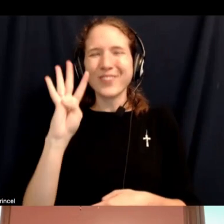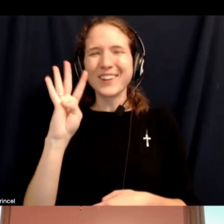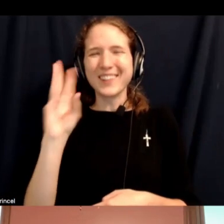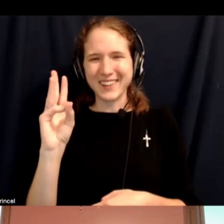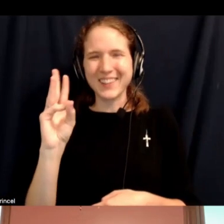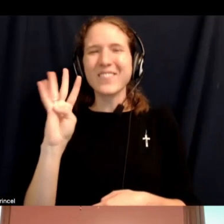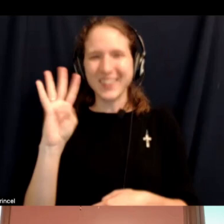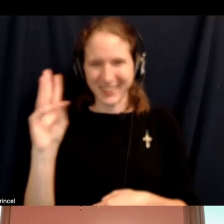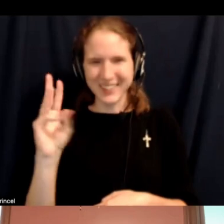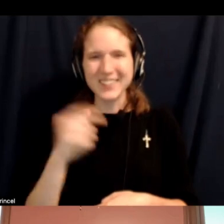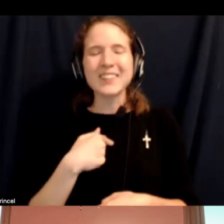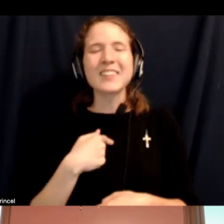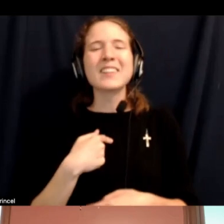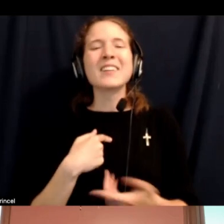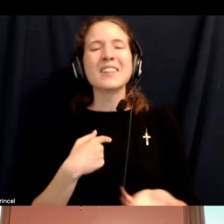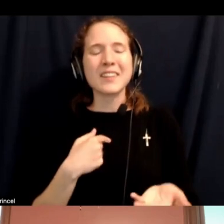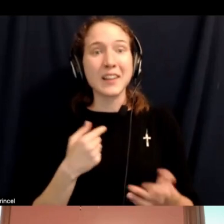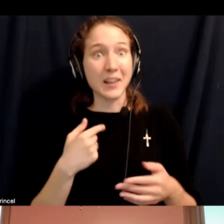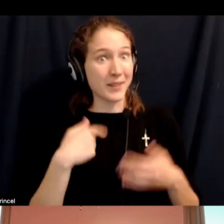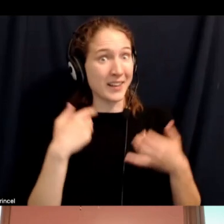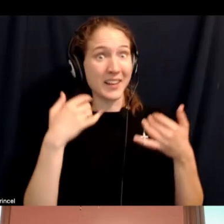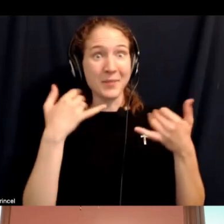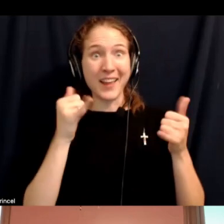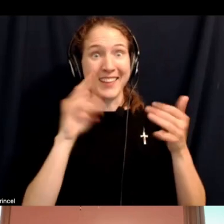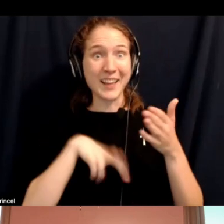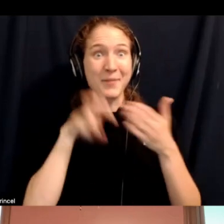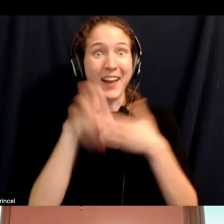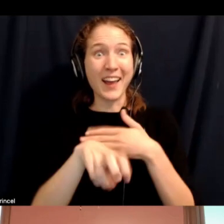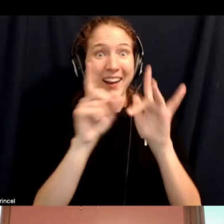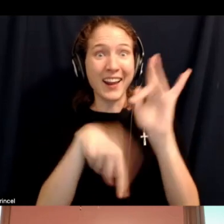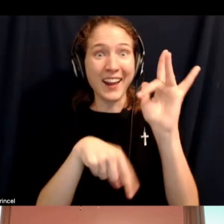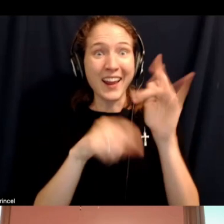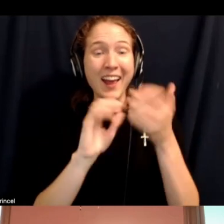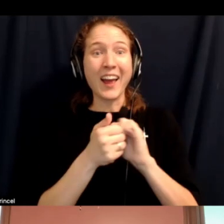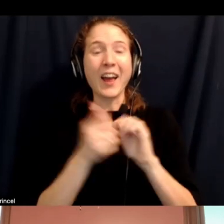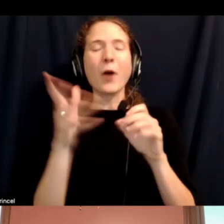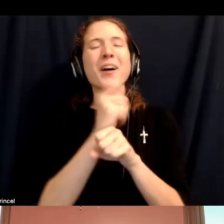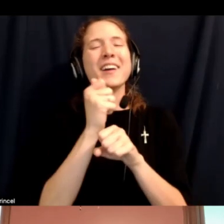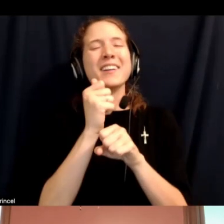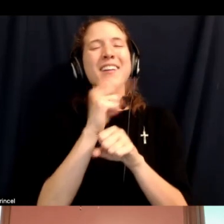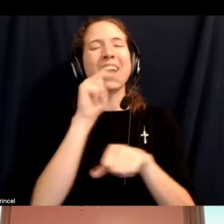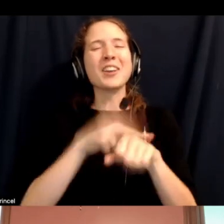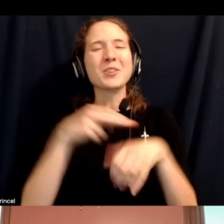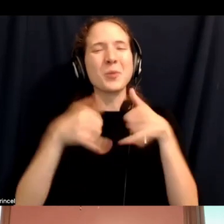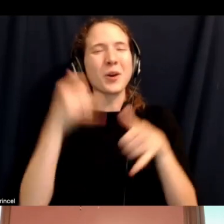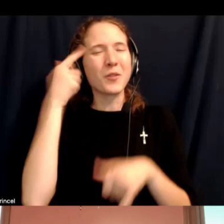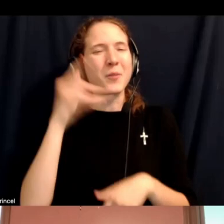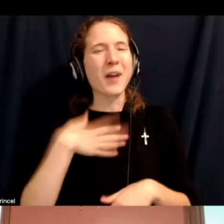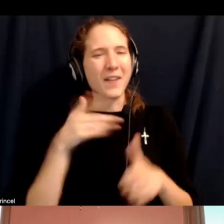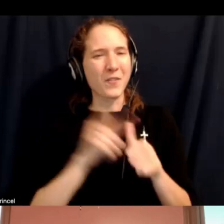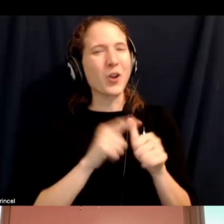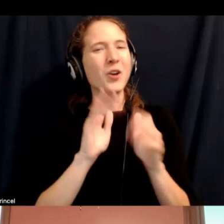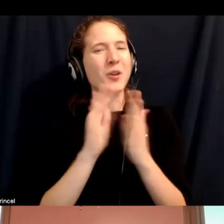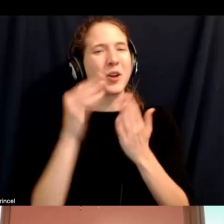to play, skip ahead by winning the National Book Award for my first novel. whoa. That